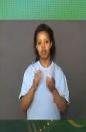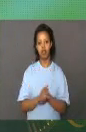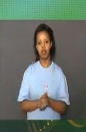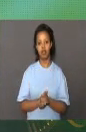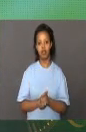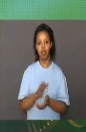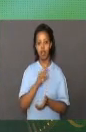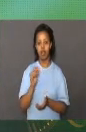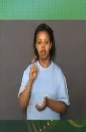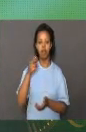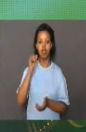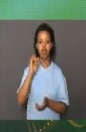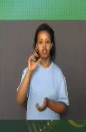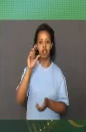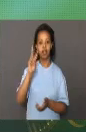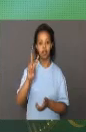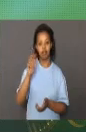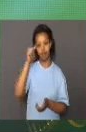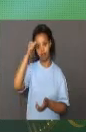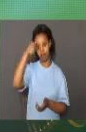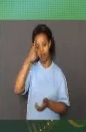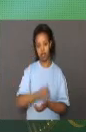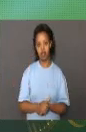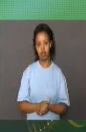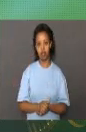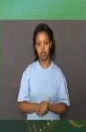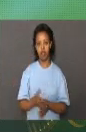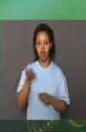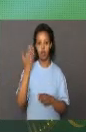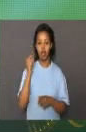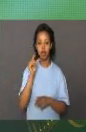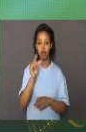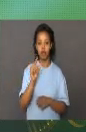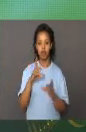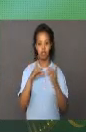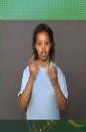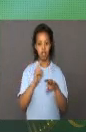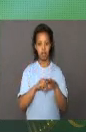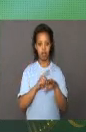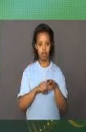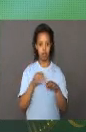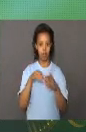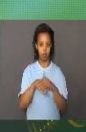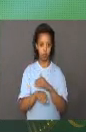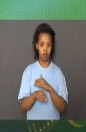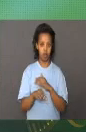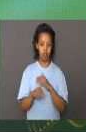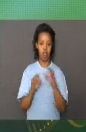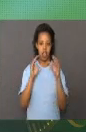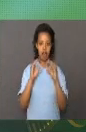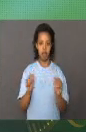and HIV/AIDS. In the last few in-class lessons with